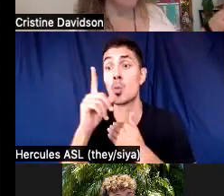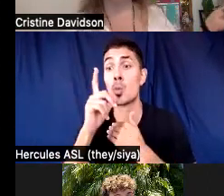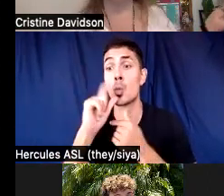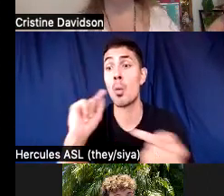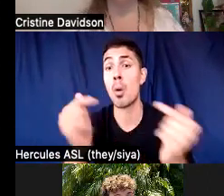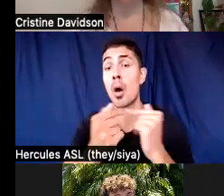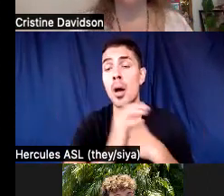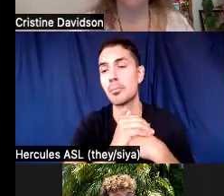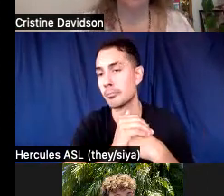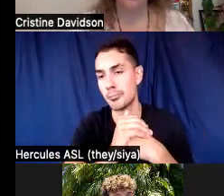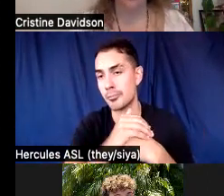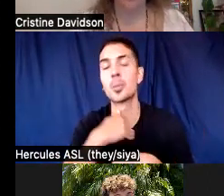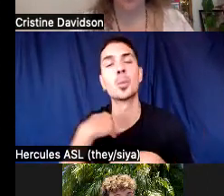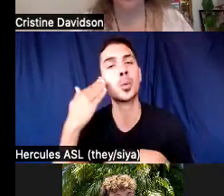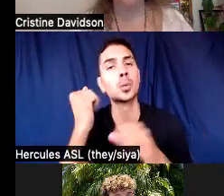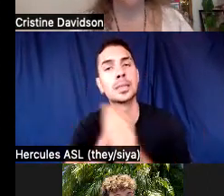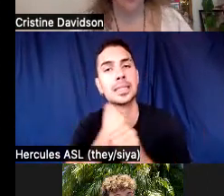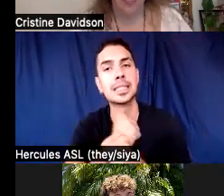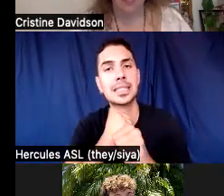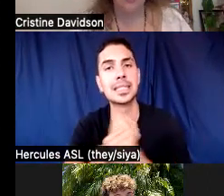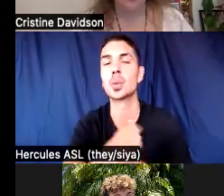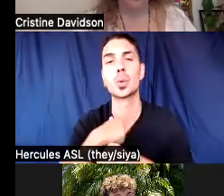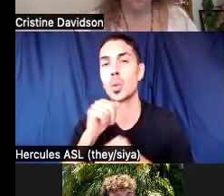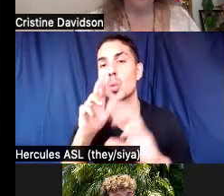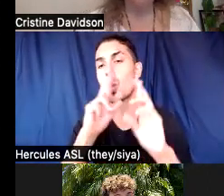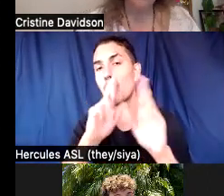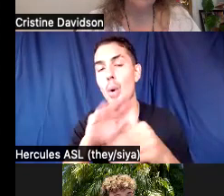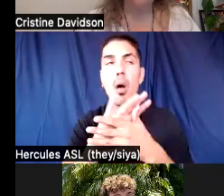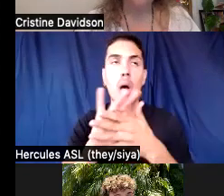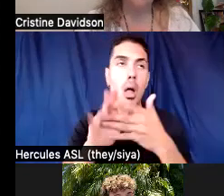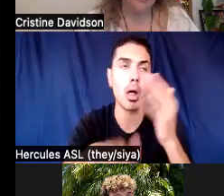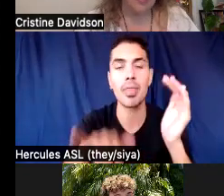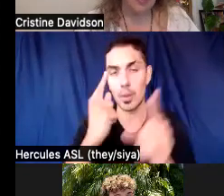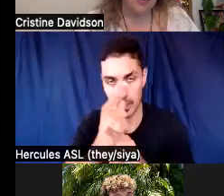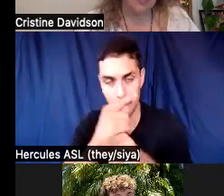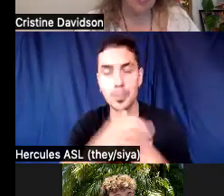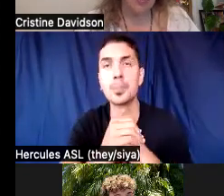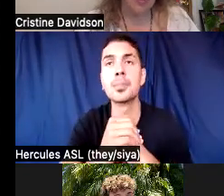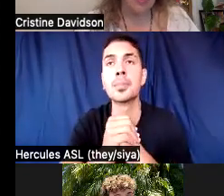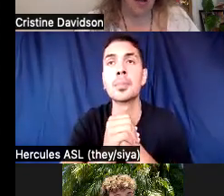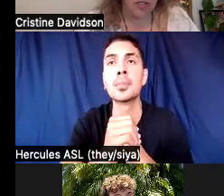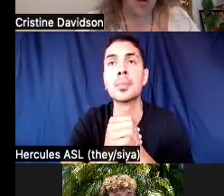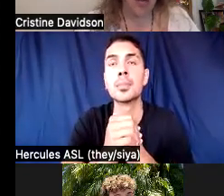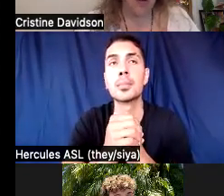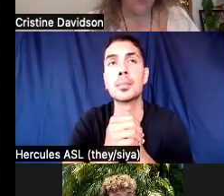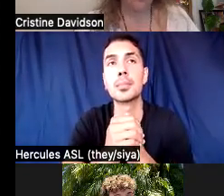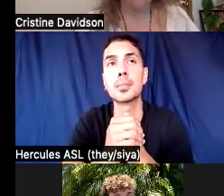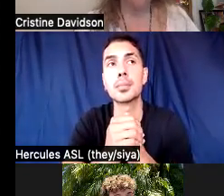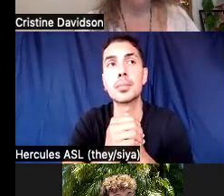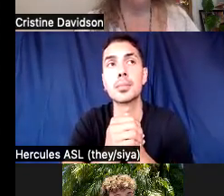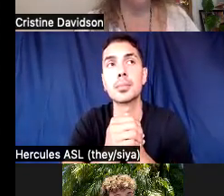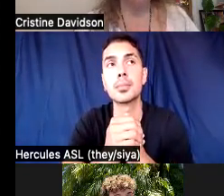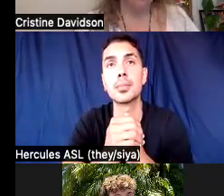all the statistics about who that we don't report and all the things, right? But it is also